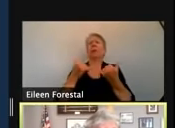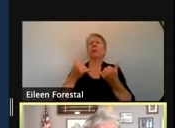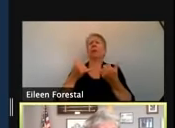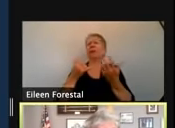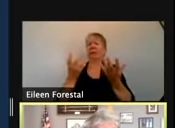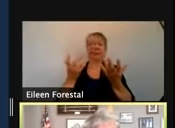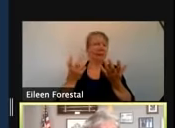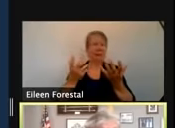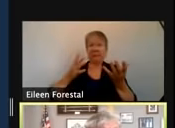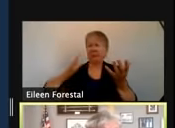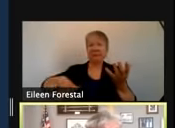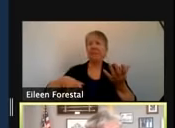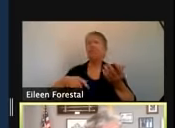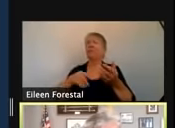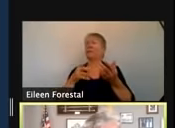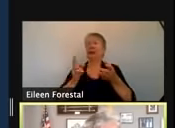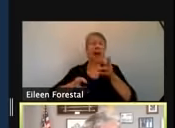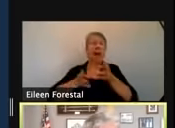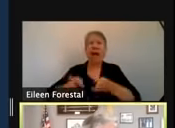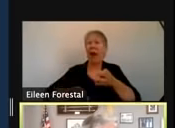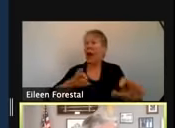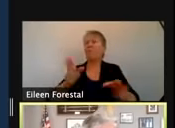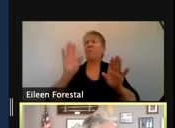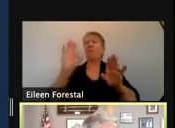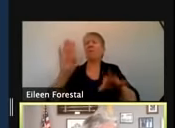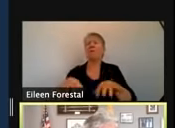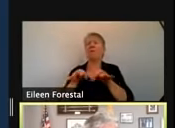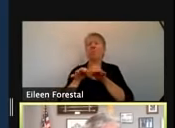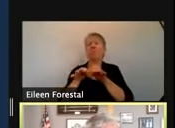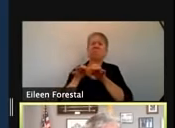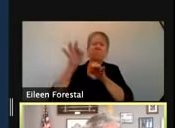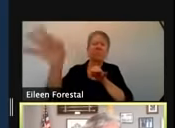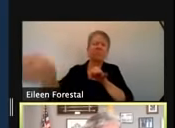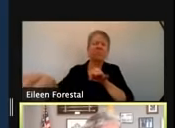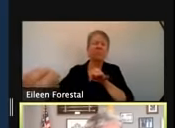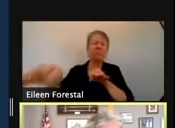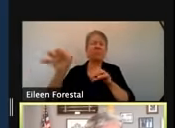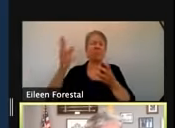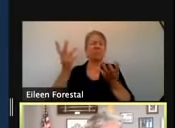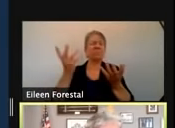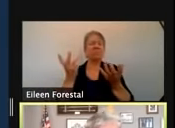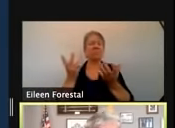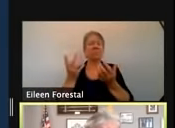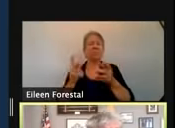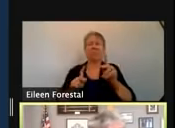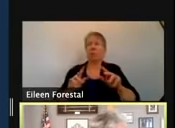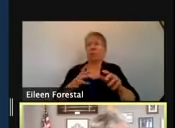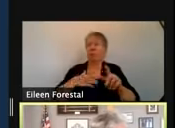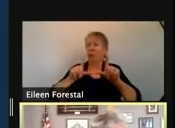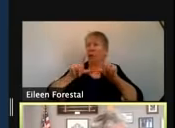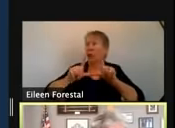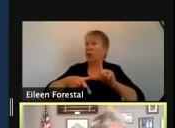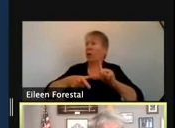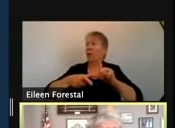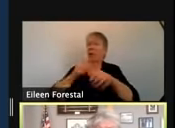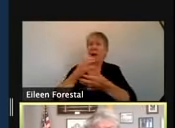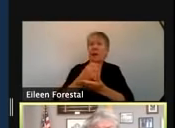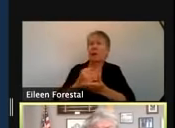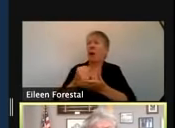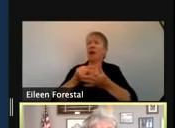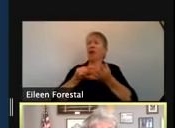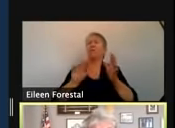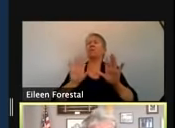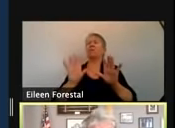compared to 2019 has more than doubled, as the governor indicated, with renewals going from 1/3 to better